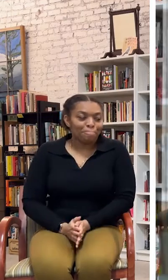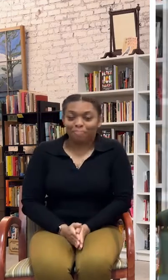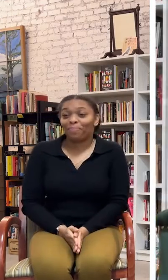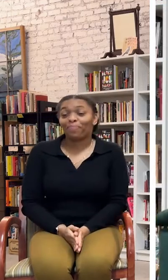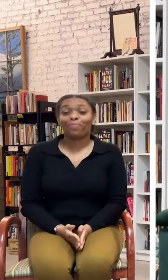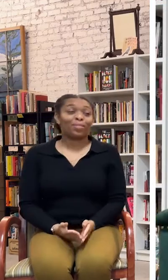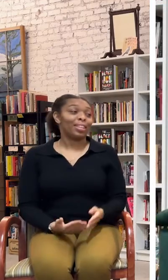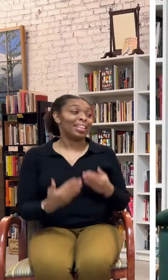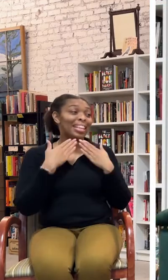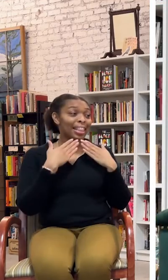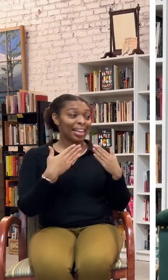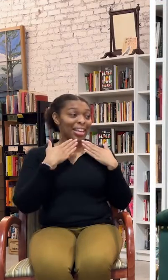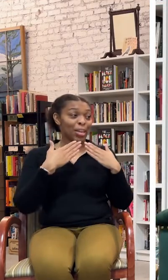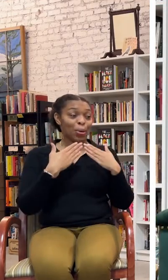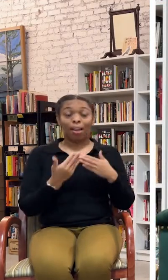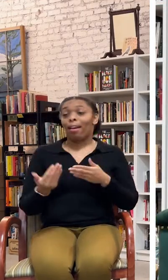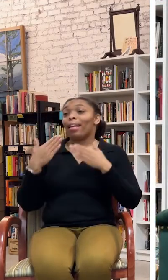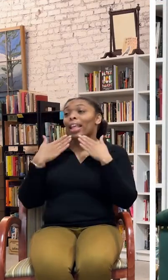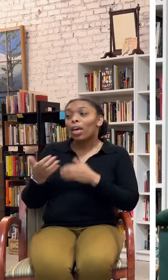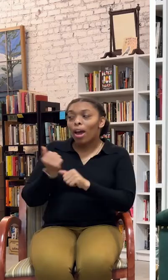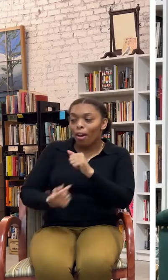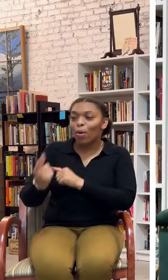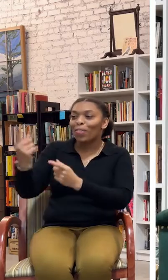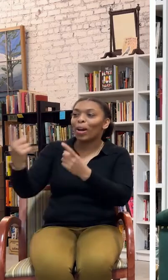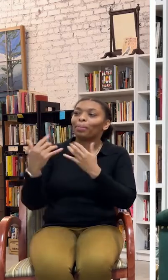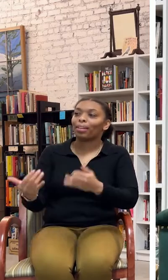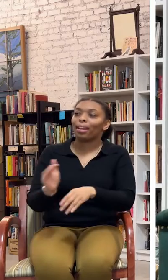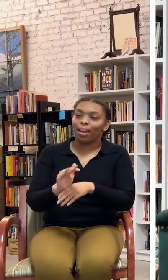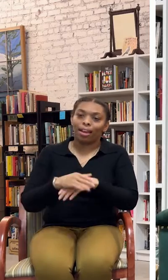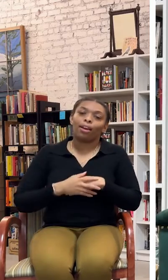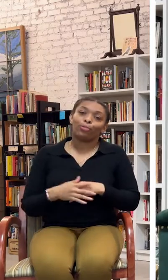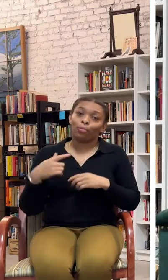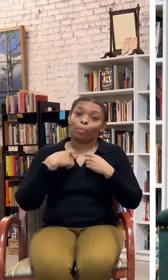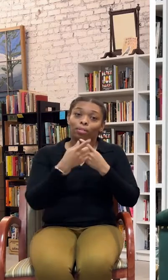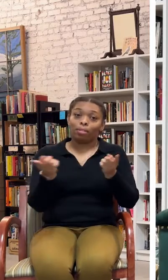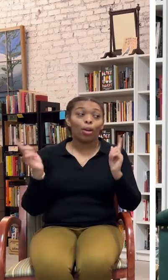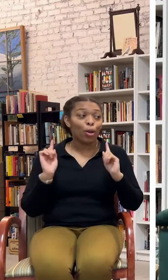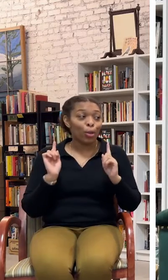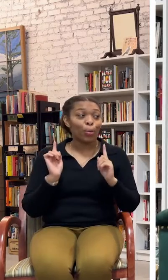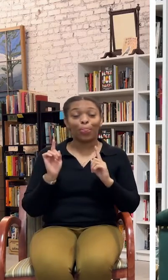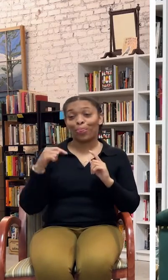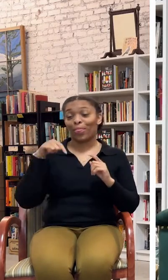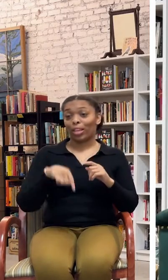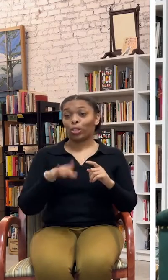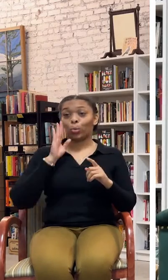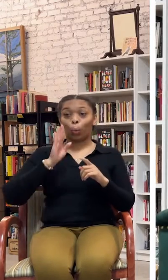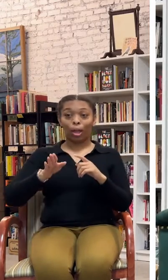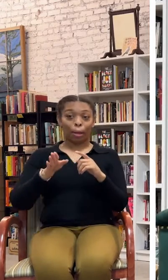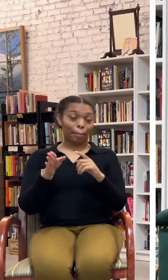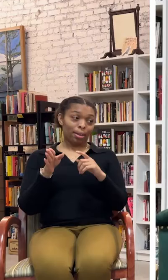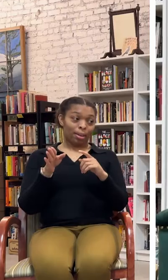Thank you. And again, thank you everybody for being here. I'm going to tell you, this is going to be very much in